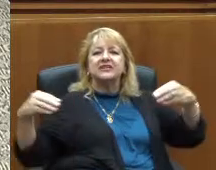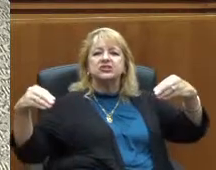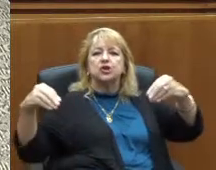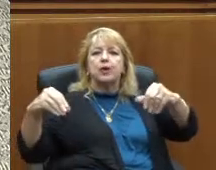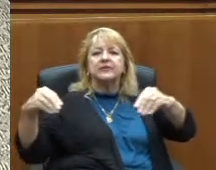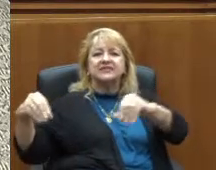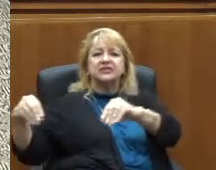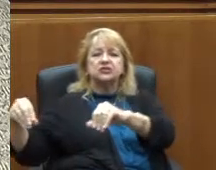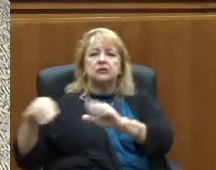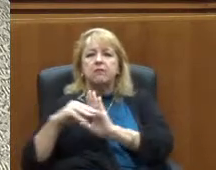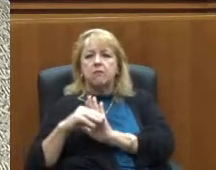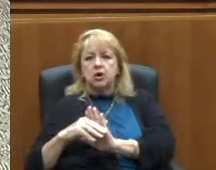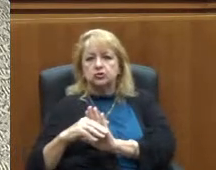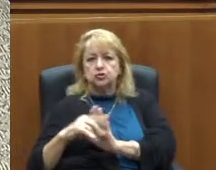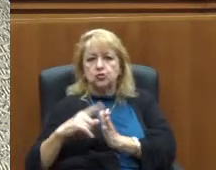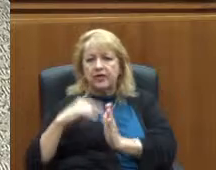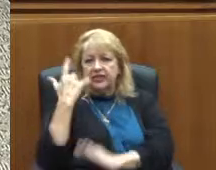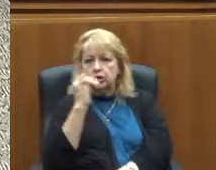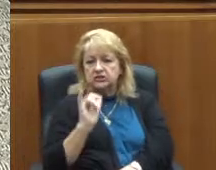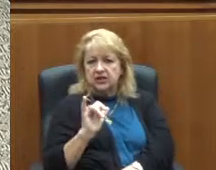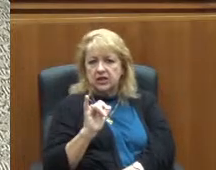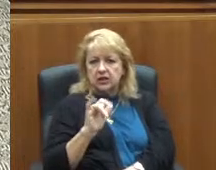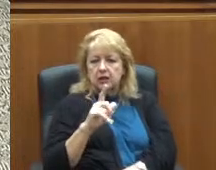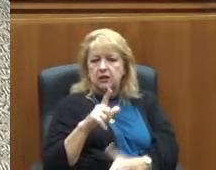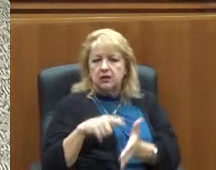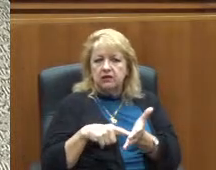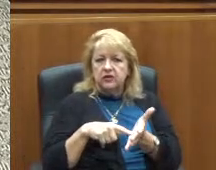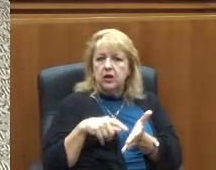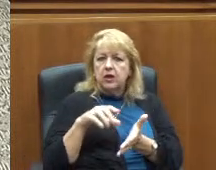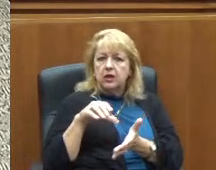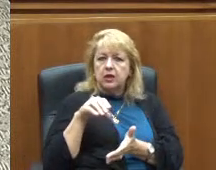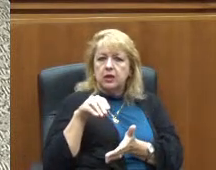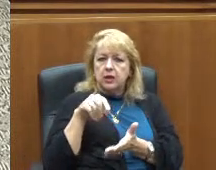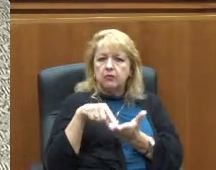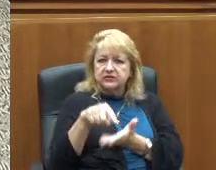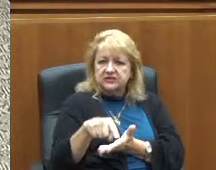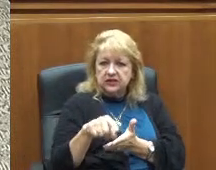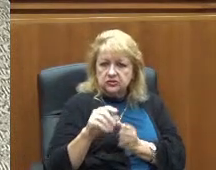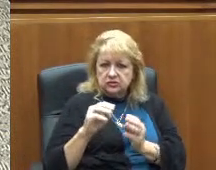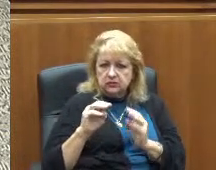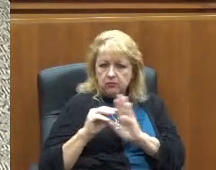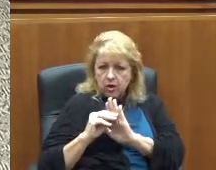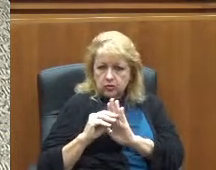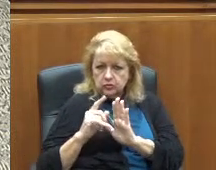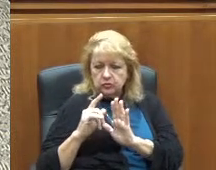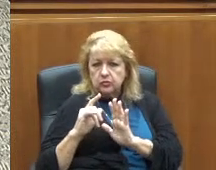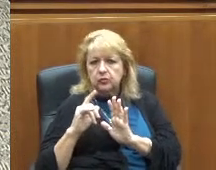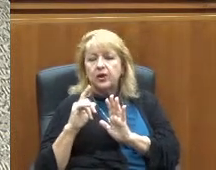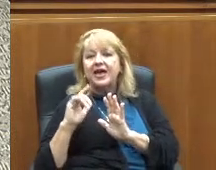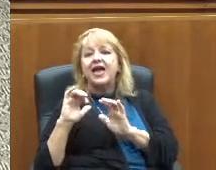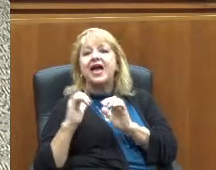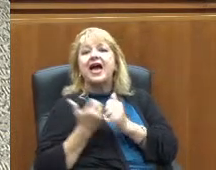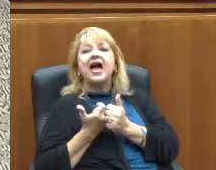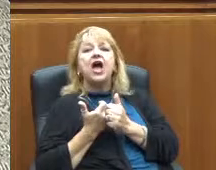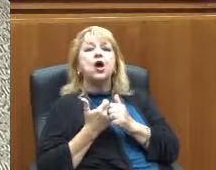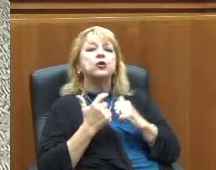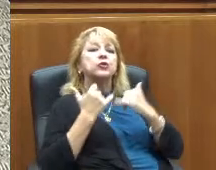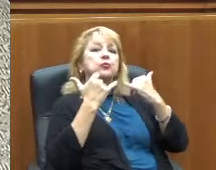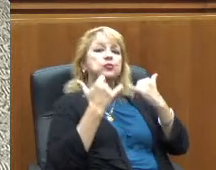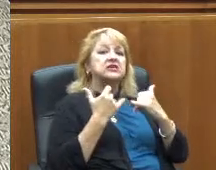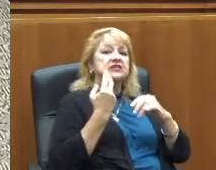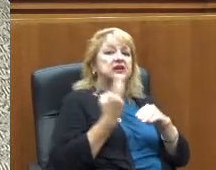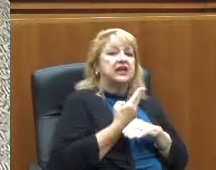models and what they look like, what they might be able to do, and how they are presently being